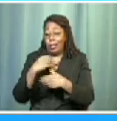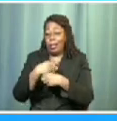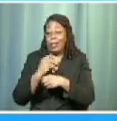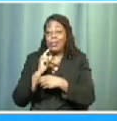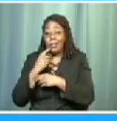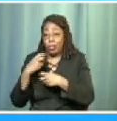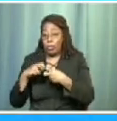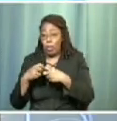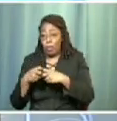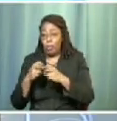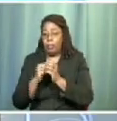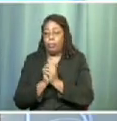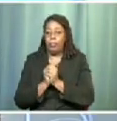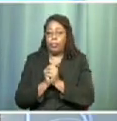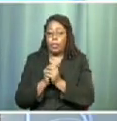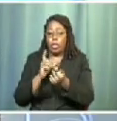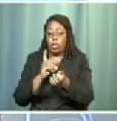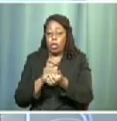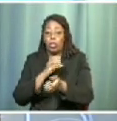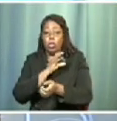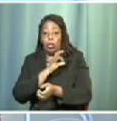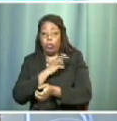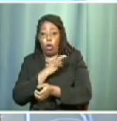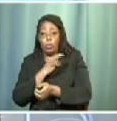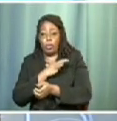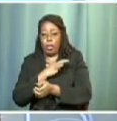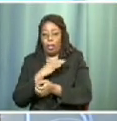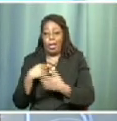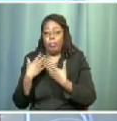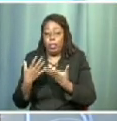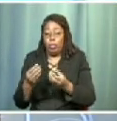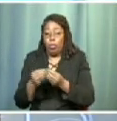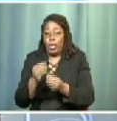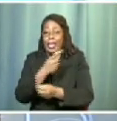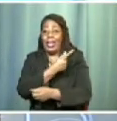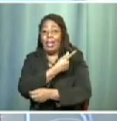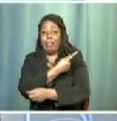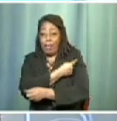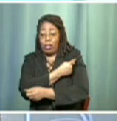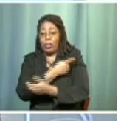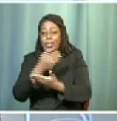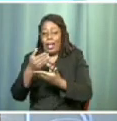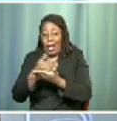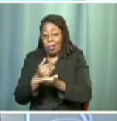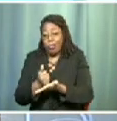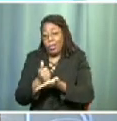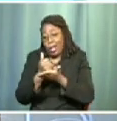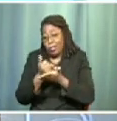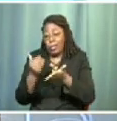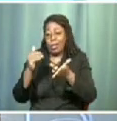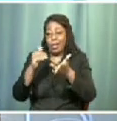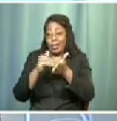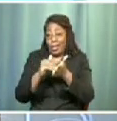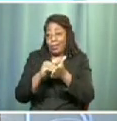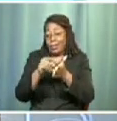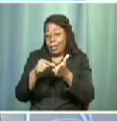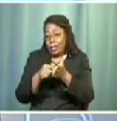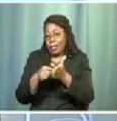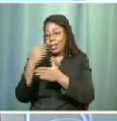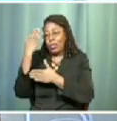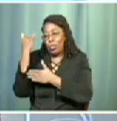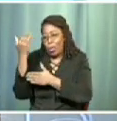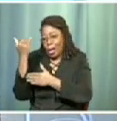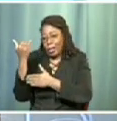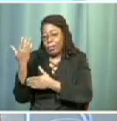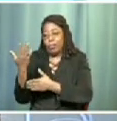serious problem. Dr. Forbes admitting that more than likely vaccines may have some effect against this strain, and that's why